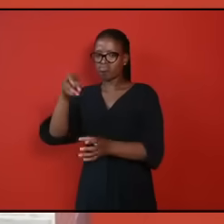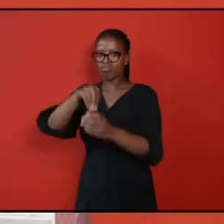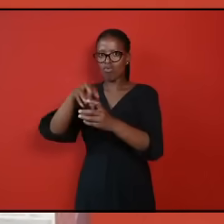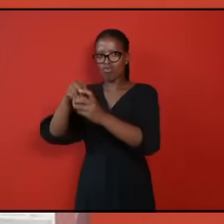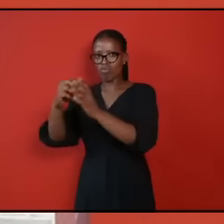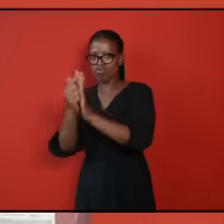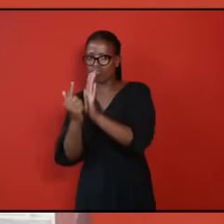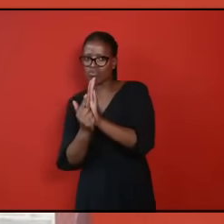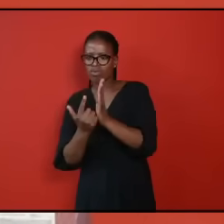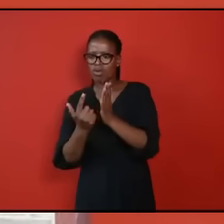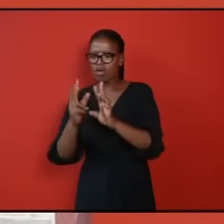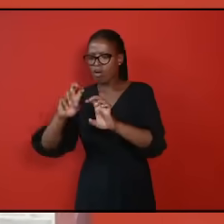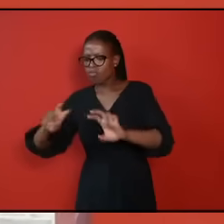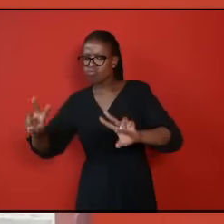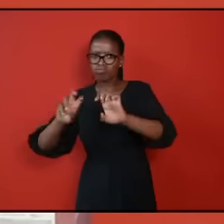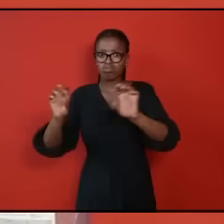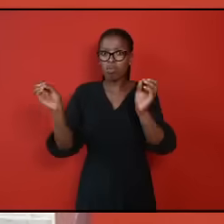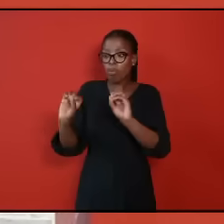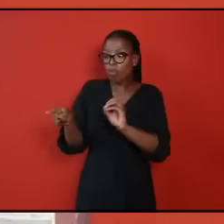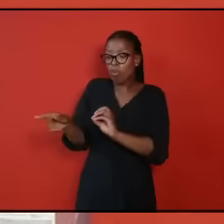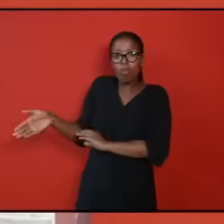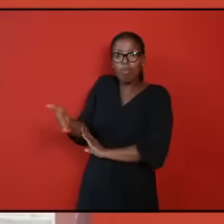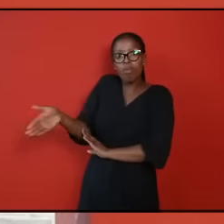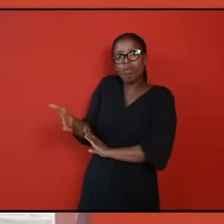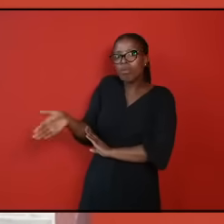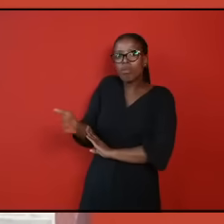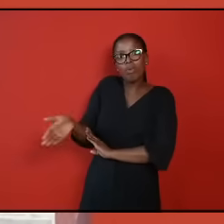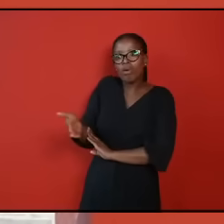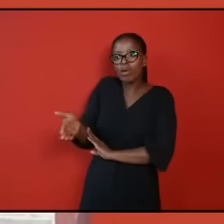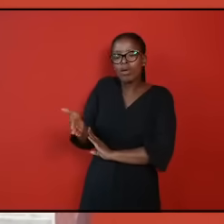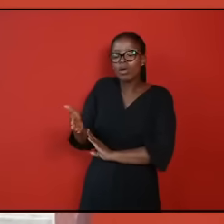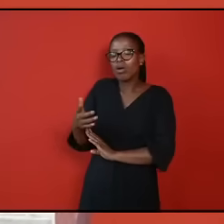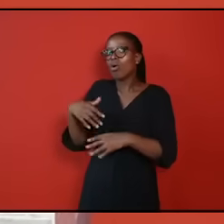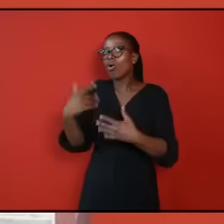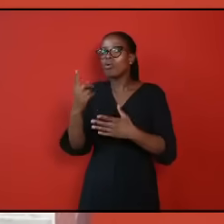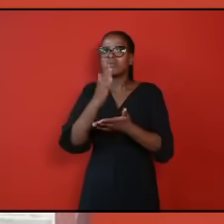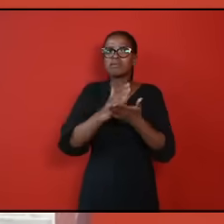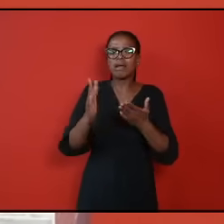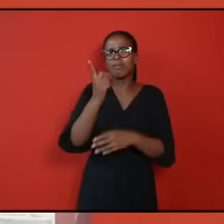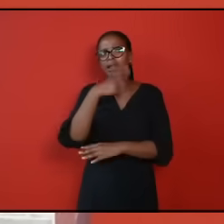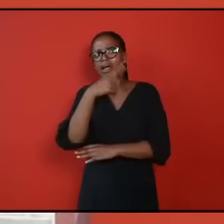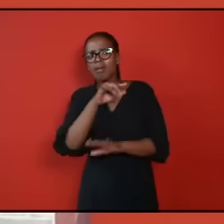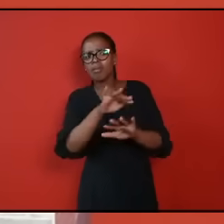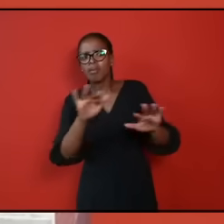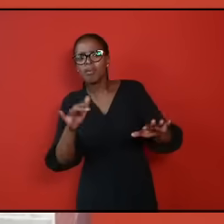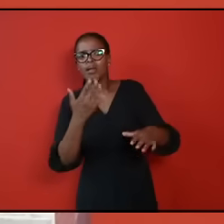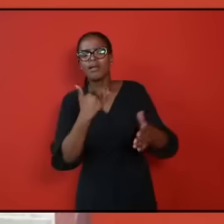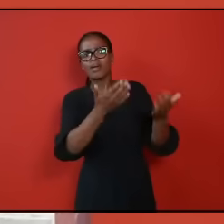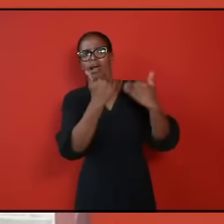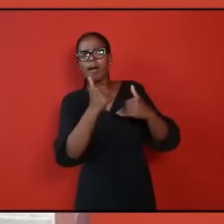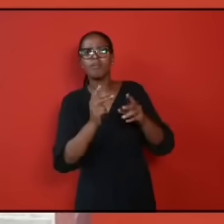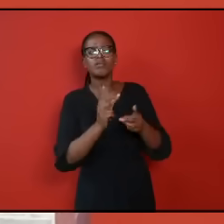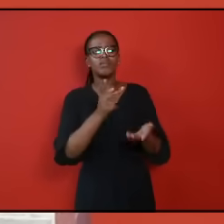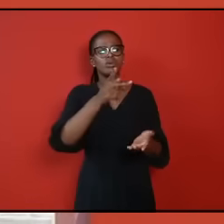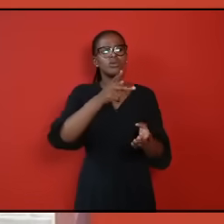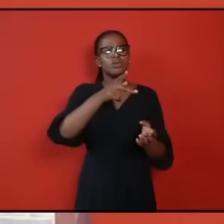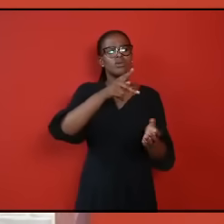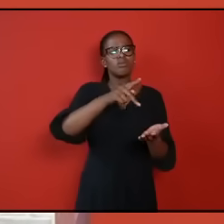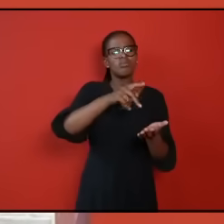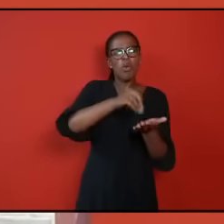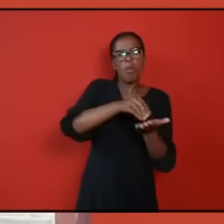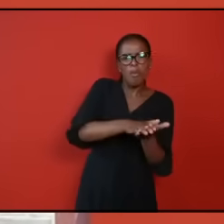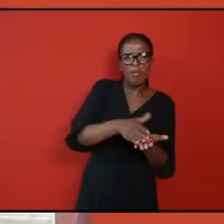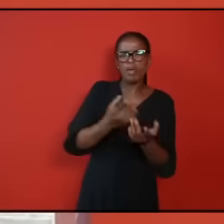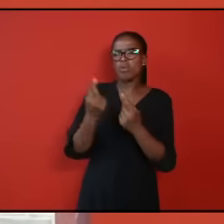of hiring Mapanya and lying to people that they must come and take appointment letters at Orlando